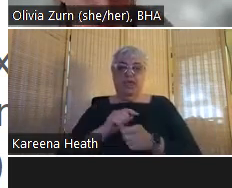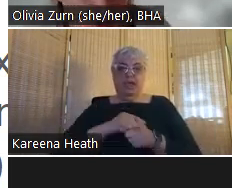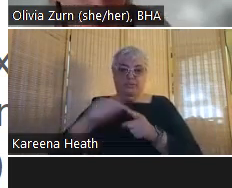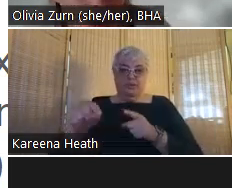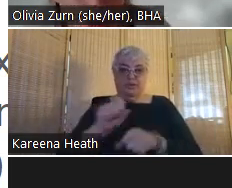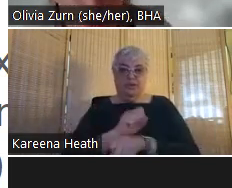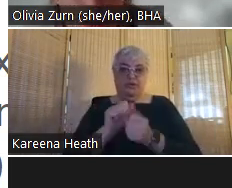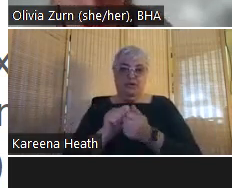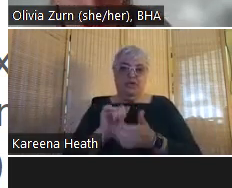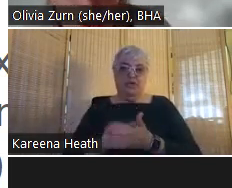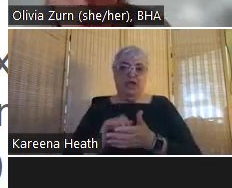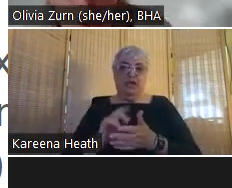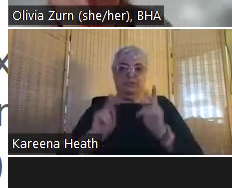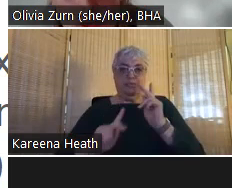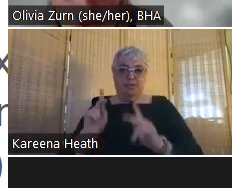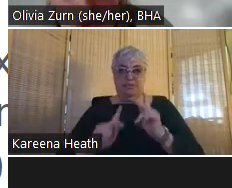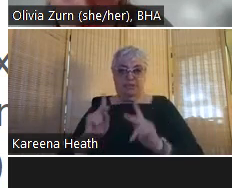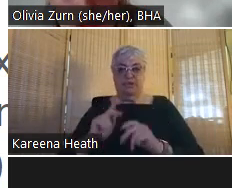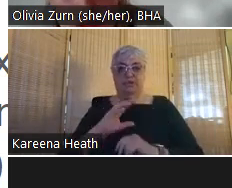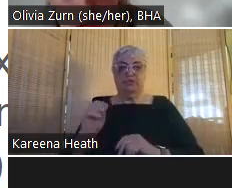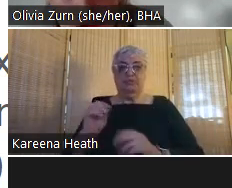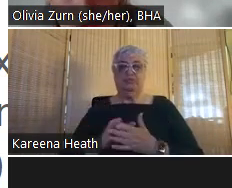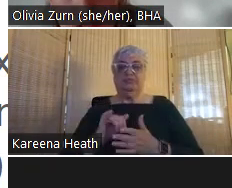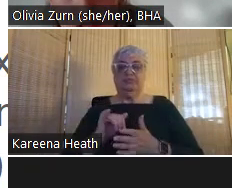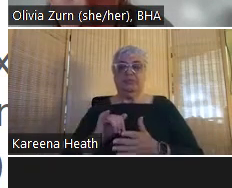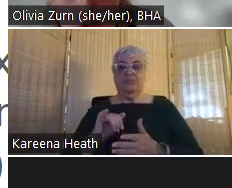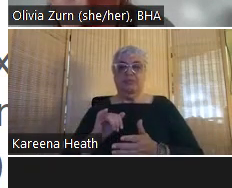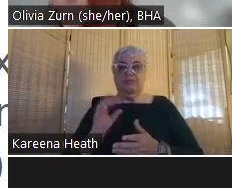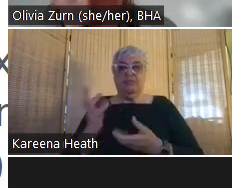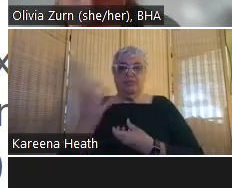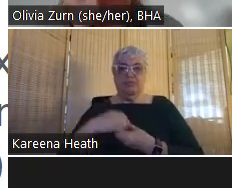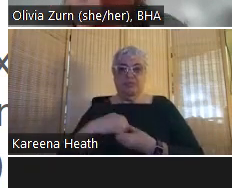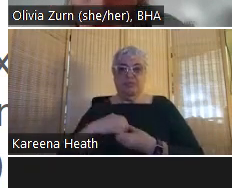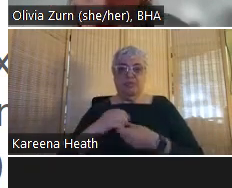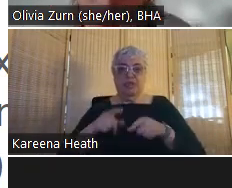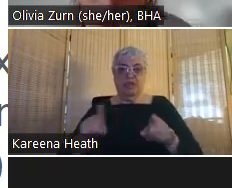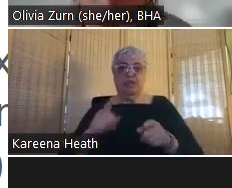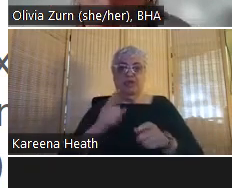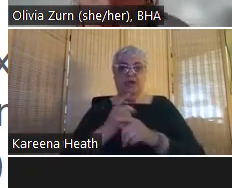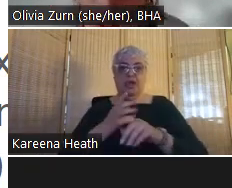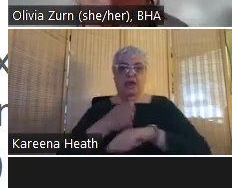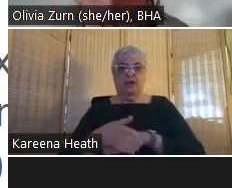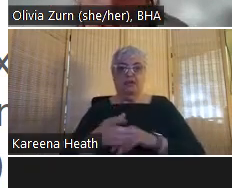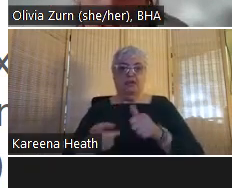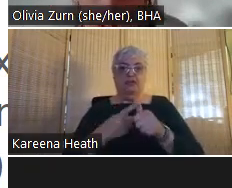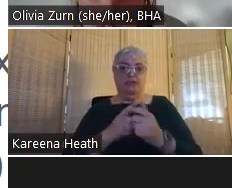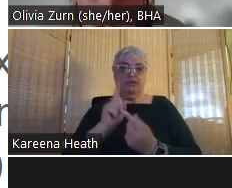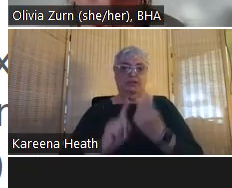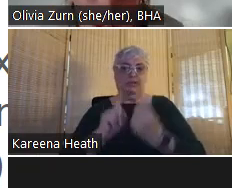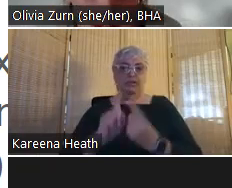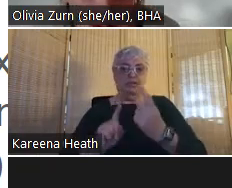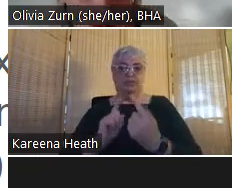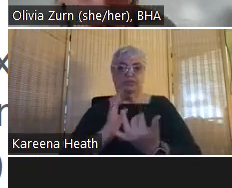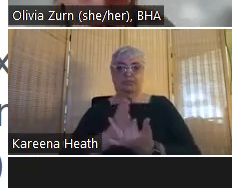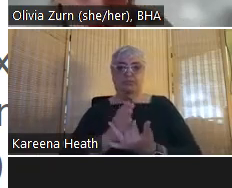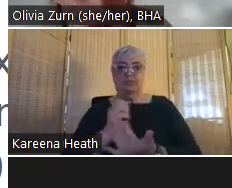with the populations. These providers must be engaged during or immediately after initial face-to-face intervention as needed